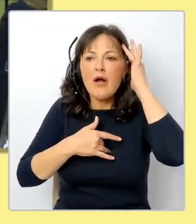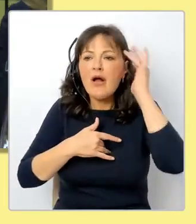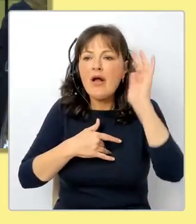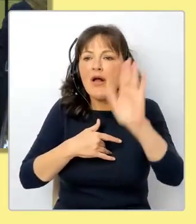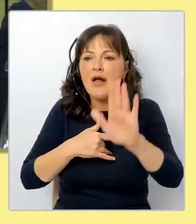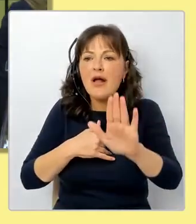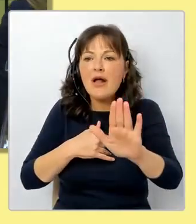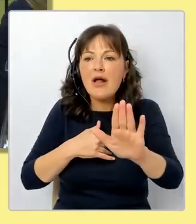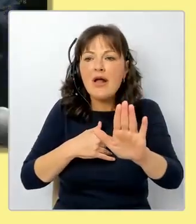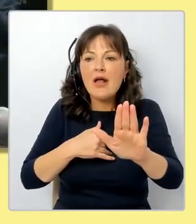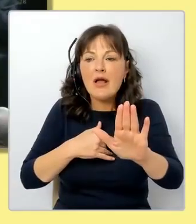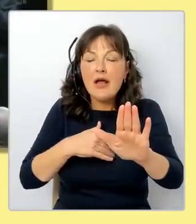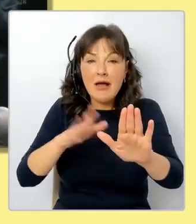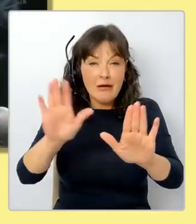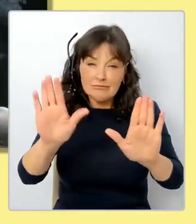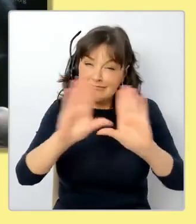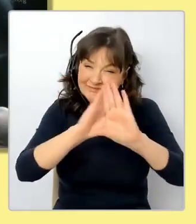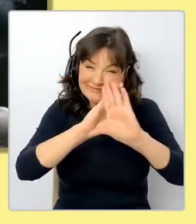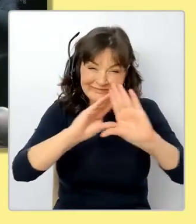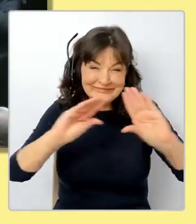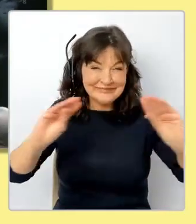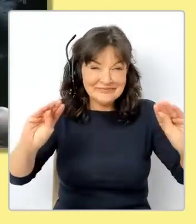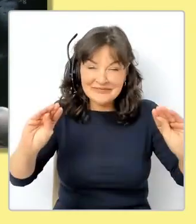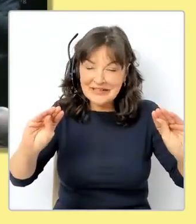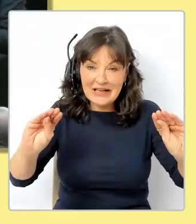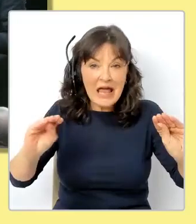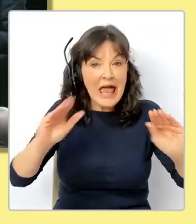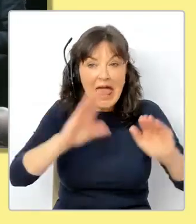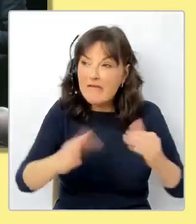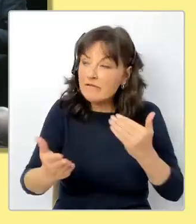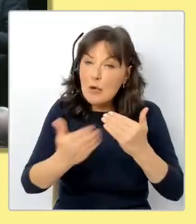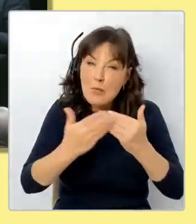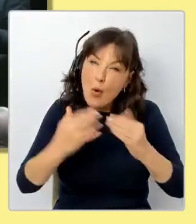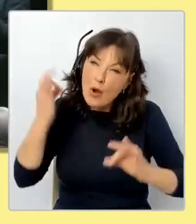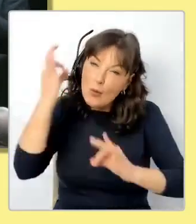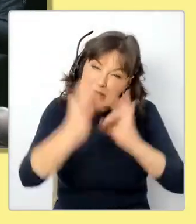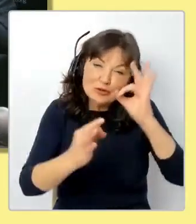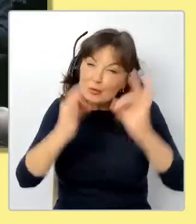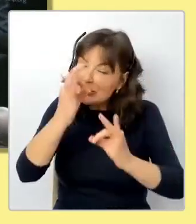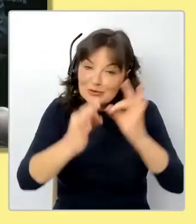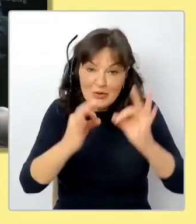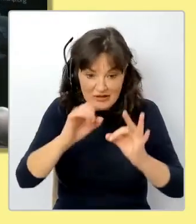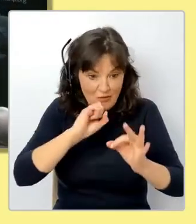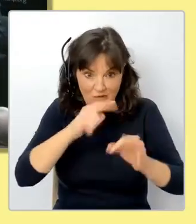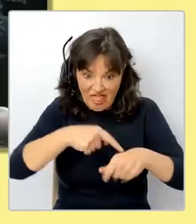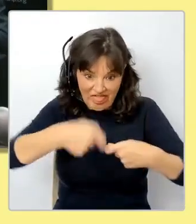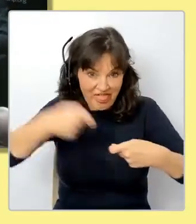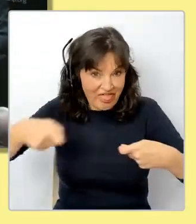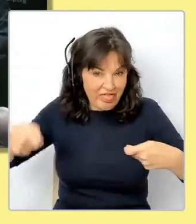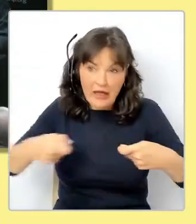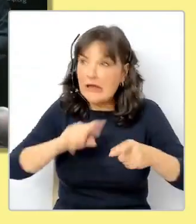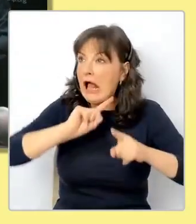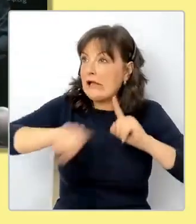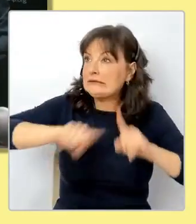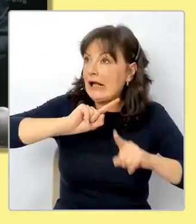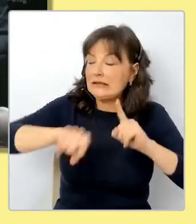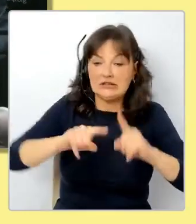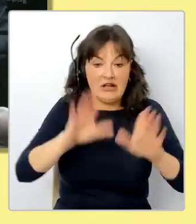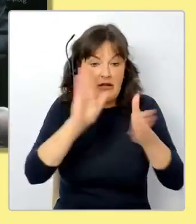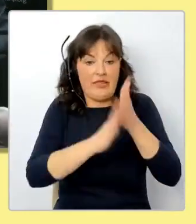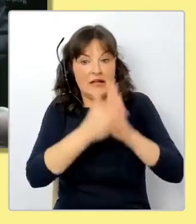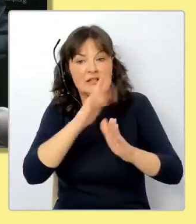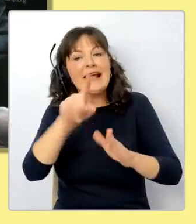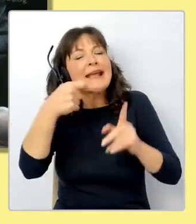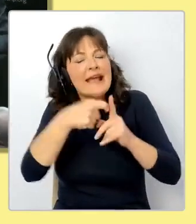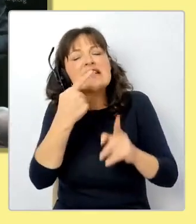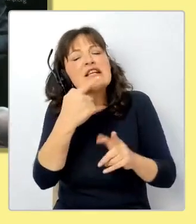Okay, we're not going to get through this, you know, if we keep having more questions on both sides. So an answer is an answer, and we leave it at that. Kate, do you want to